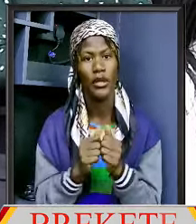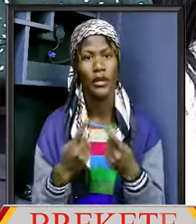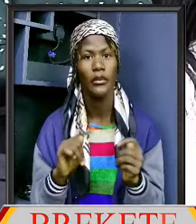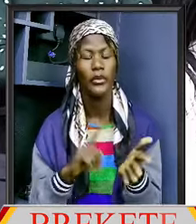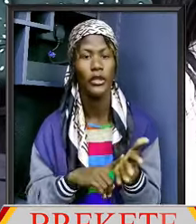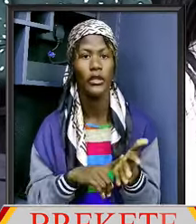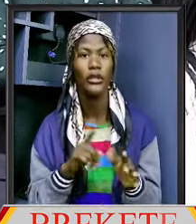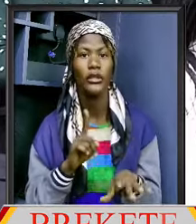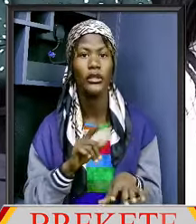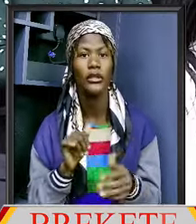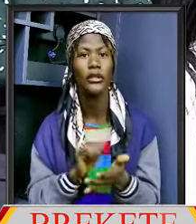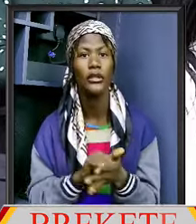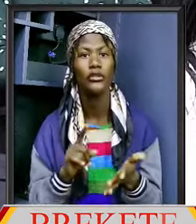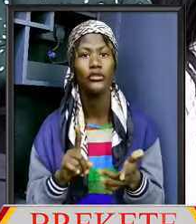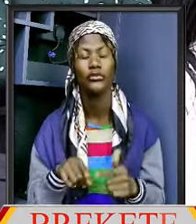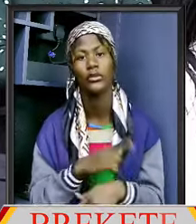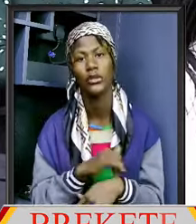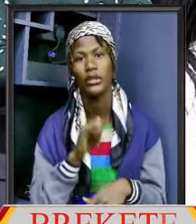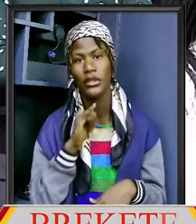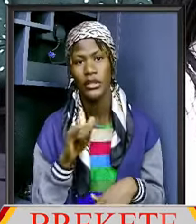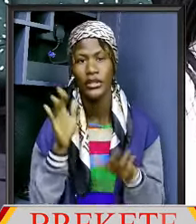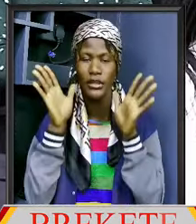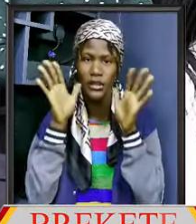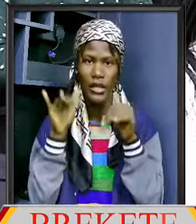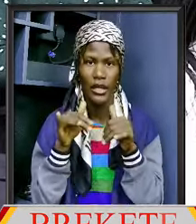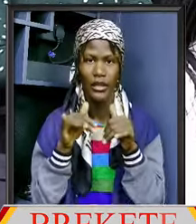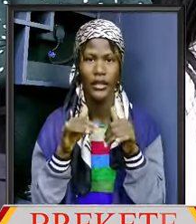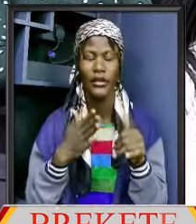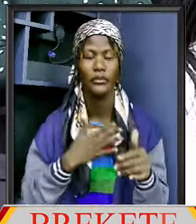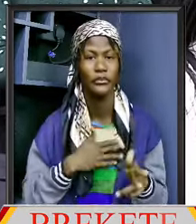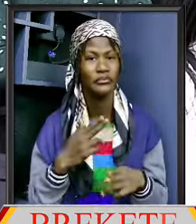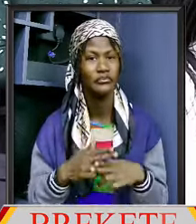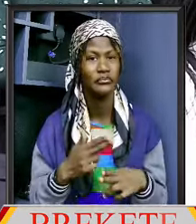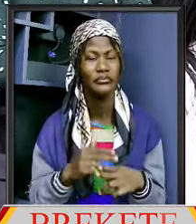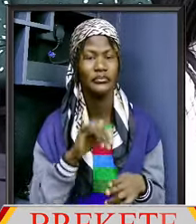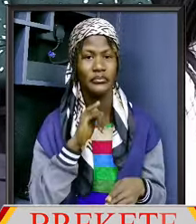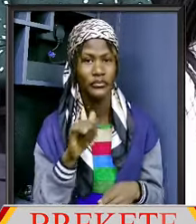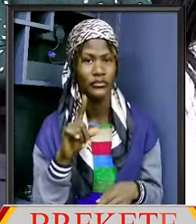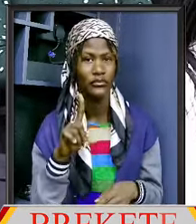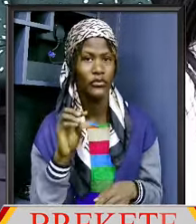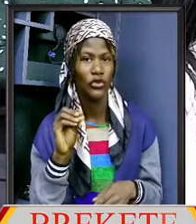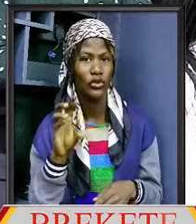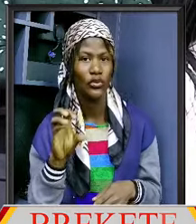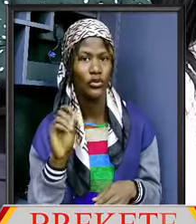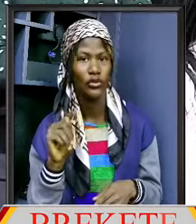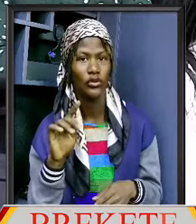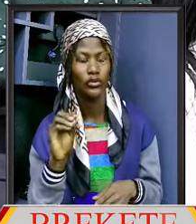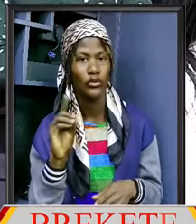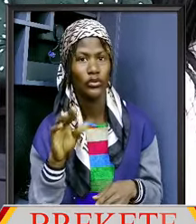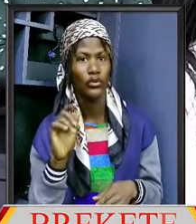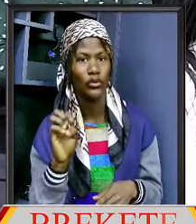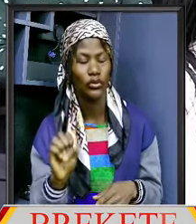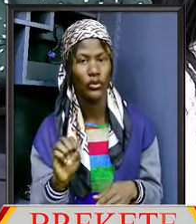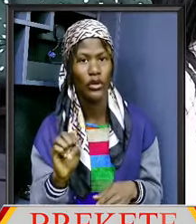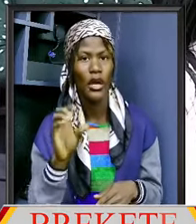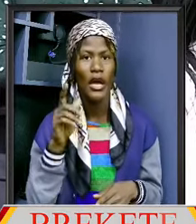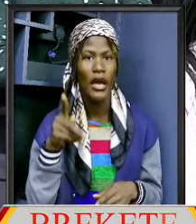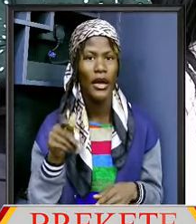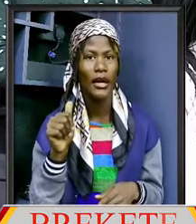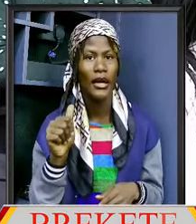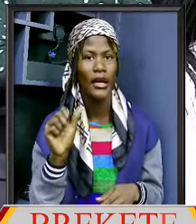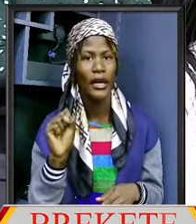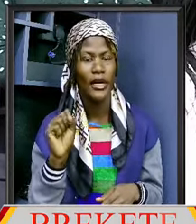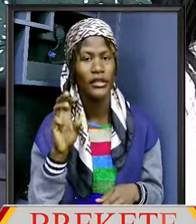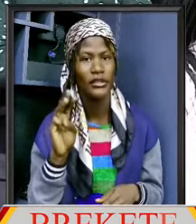God don't do them, it can't fall the day we will come here. My name na Dr. Kashmir Ifeanyi. Na me be